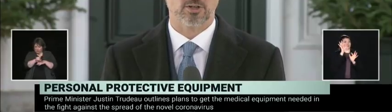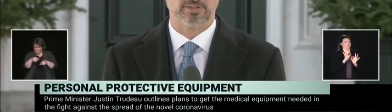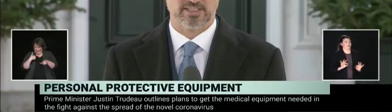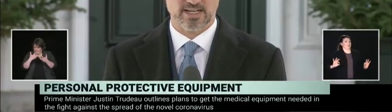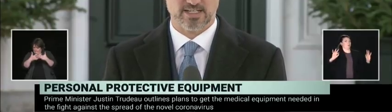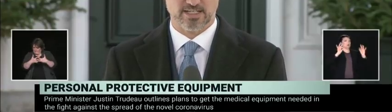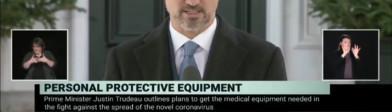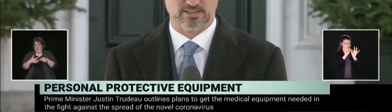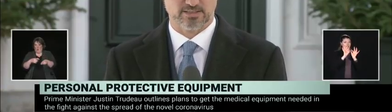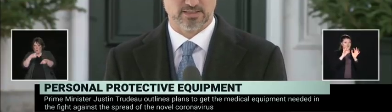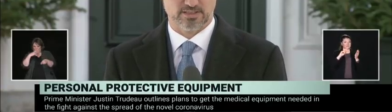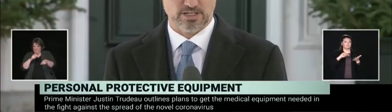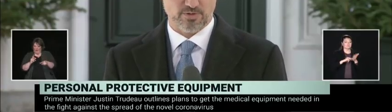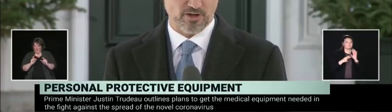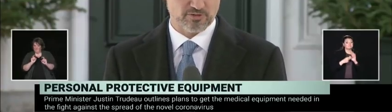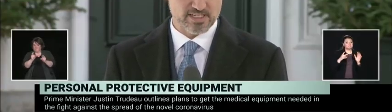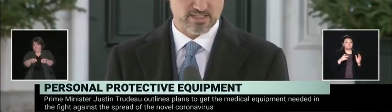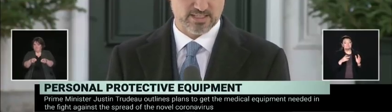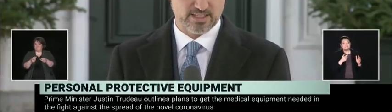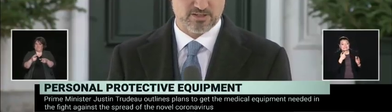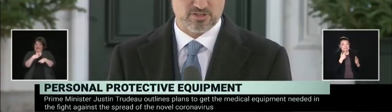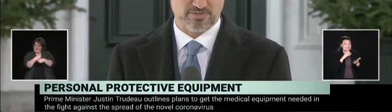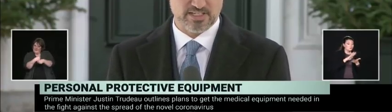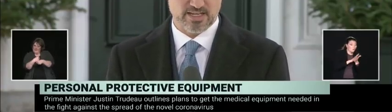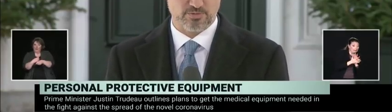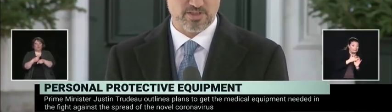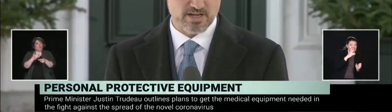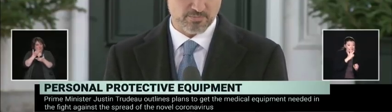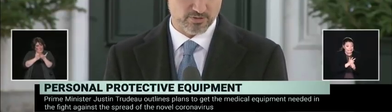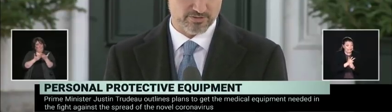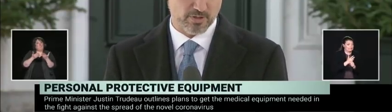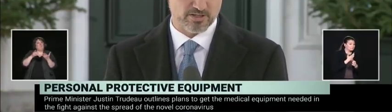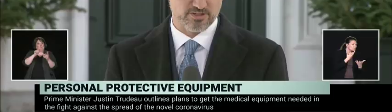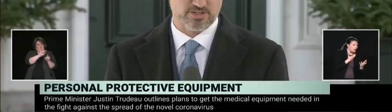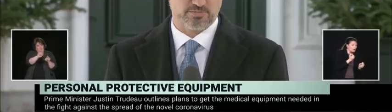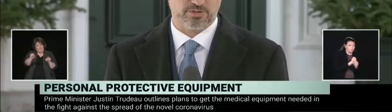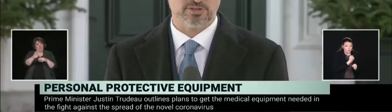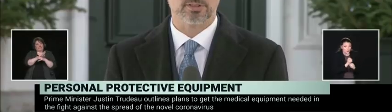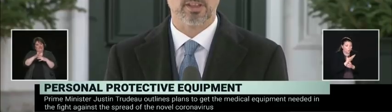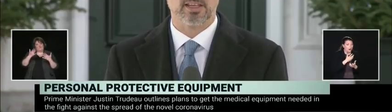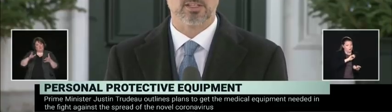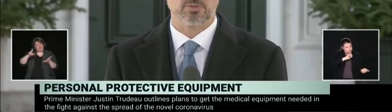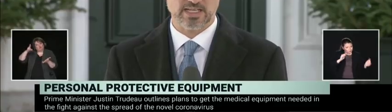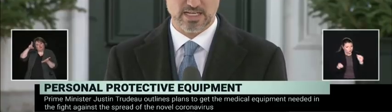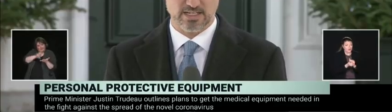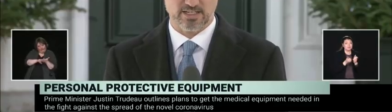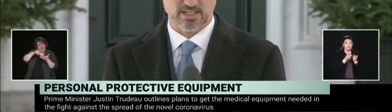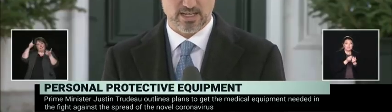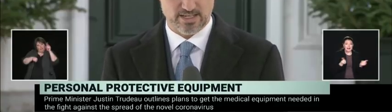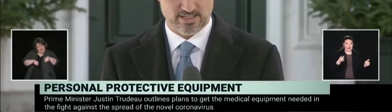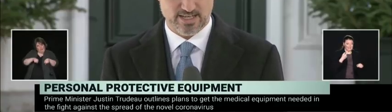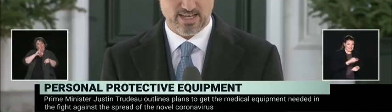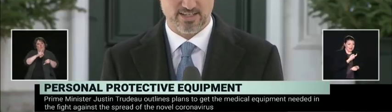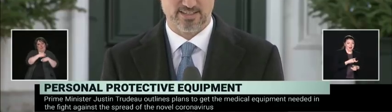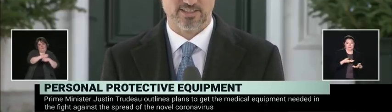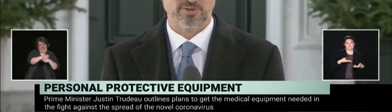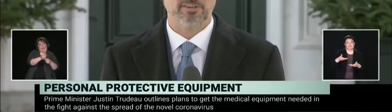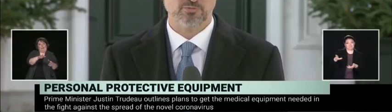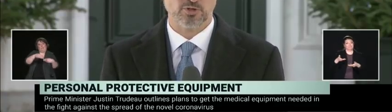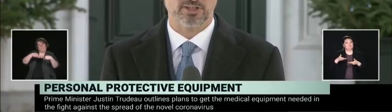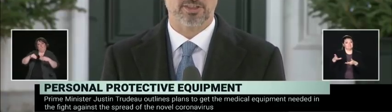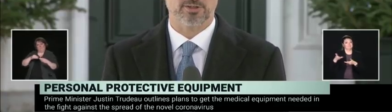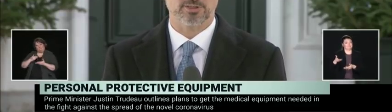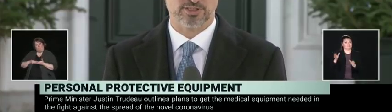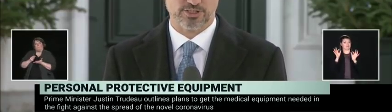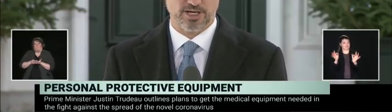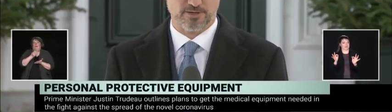fight COVID-19. We've already signed letters of intent with a number of partners to produce the things we need, and today we have